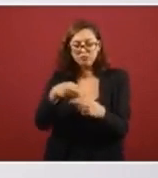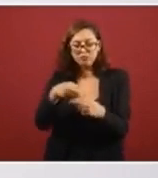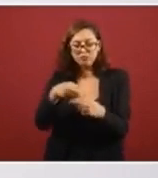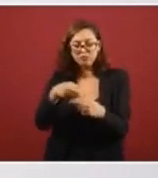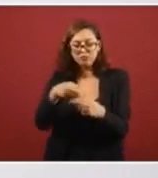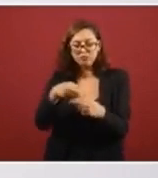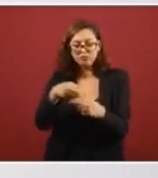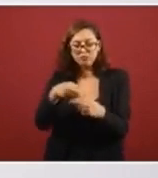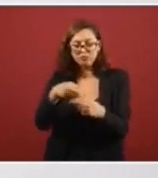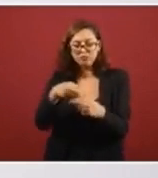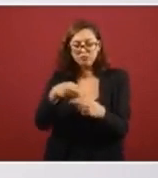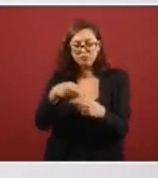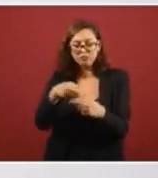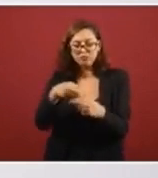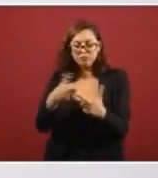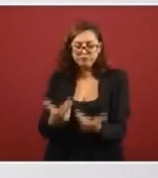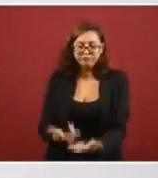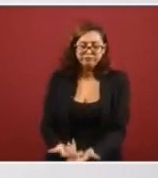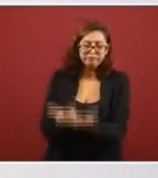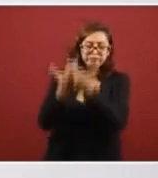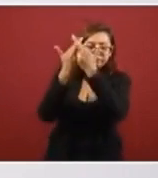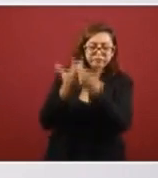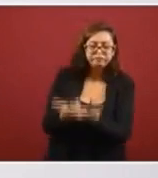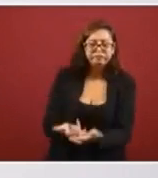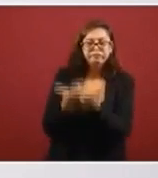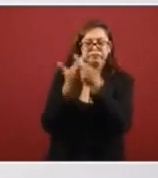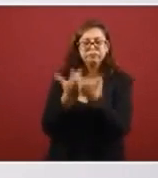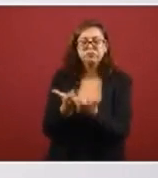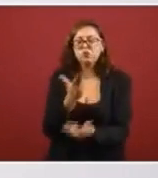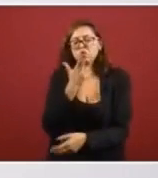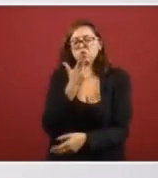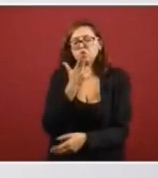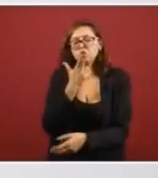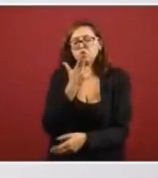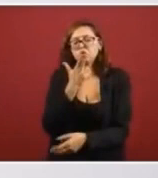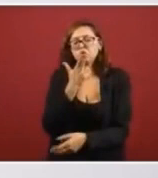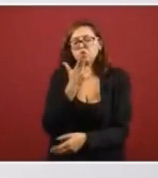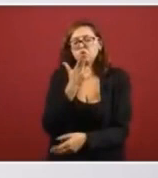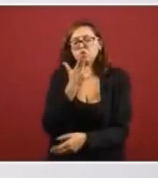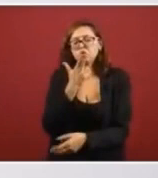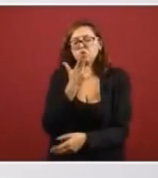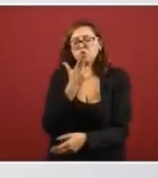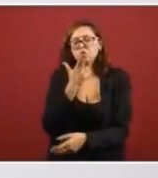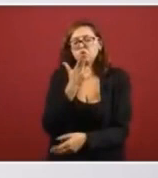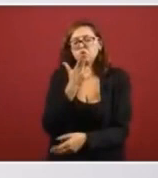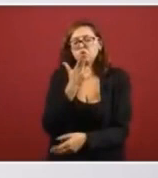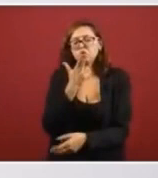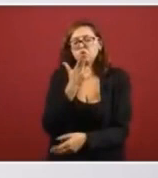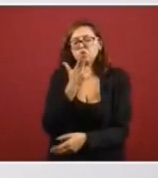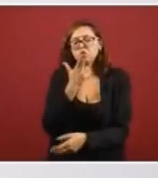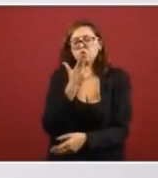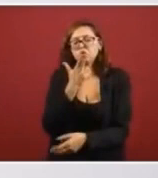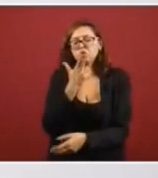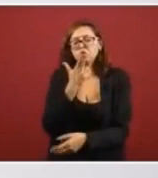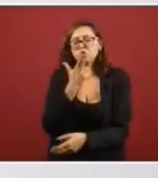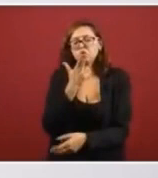they are resources that are extremely valuable